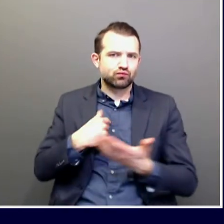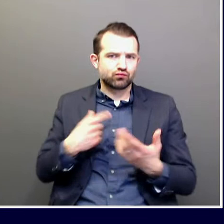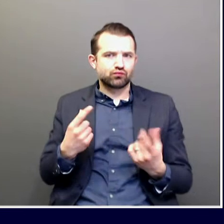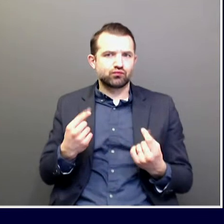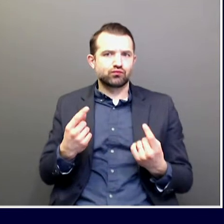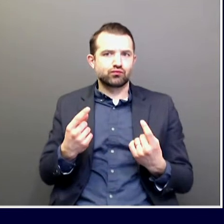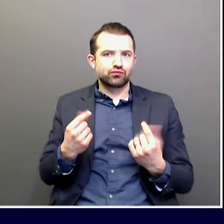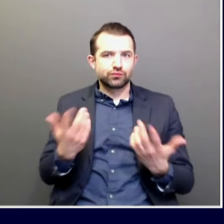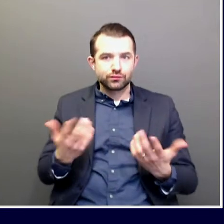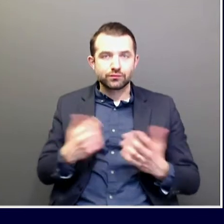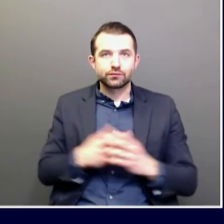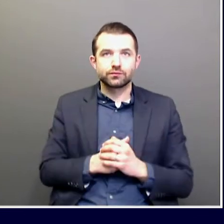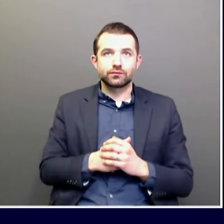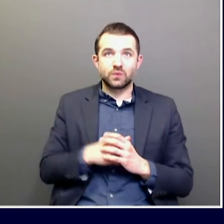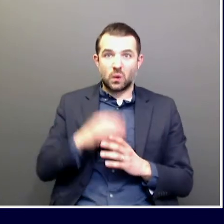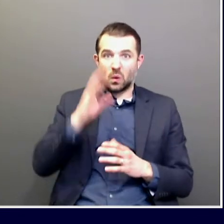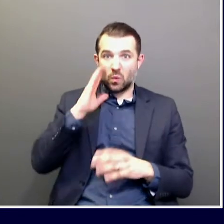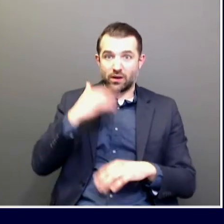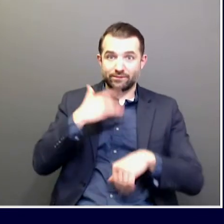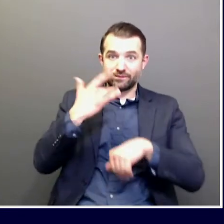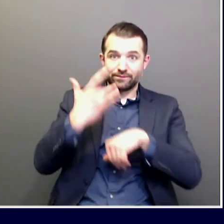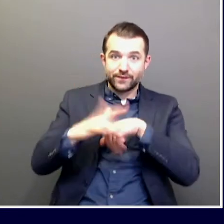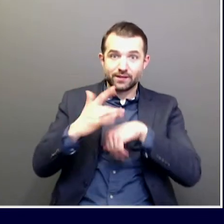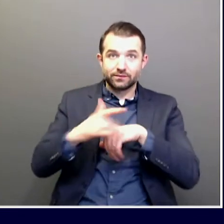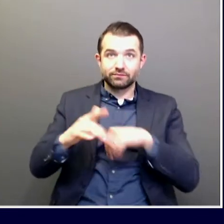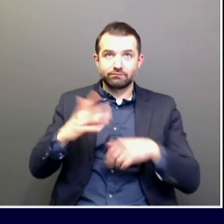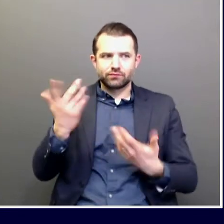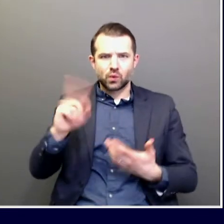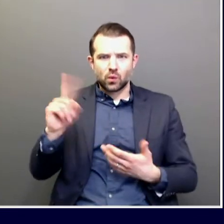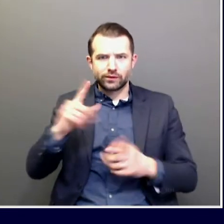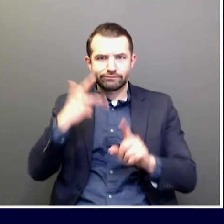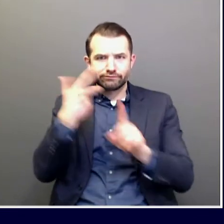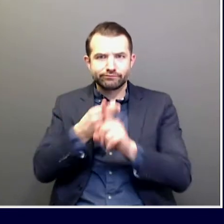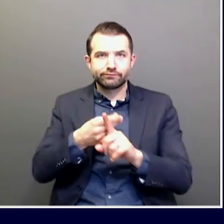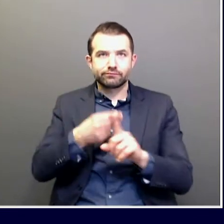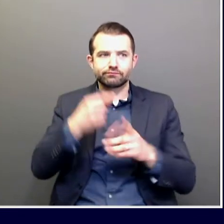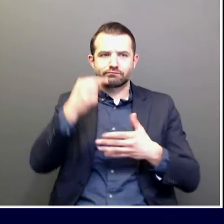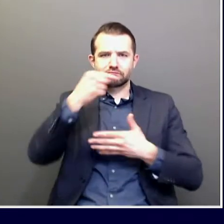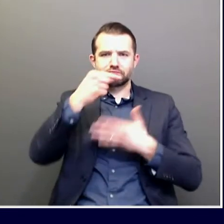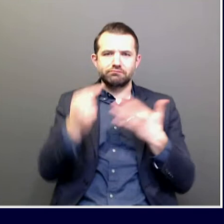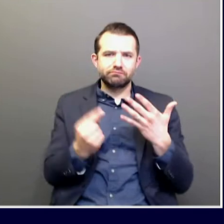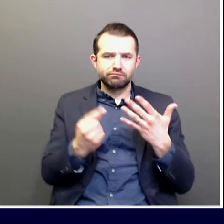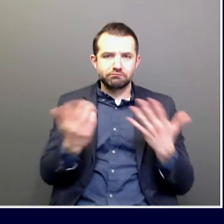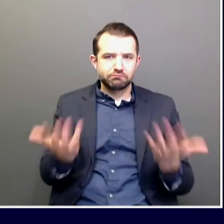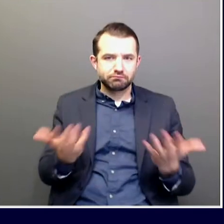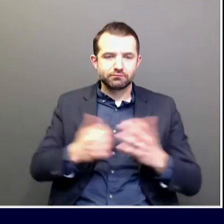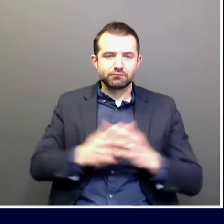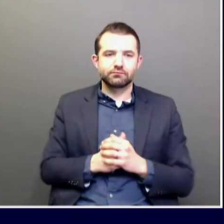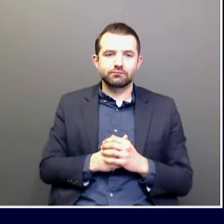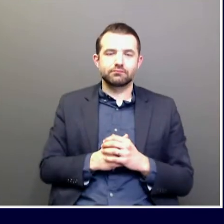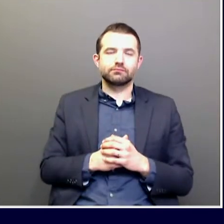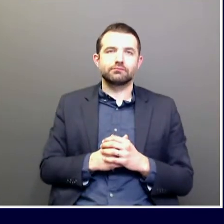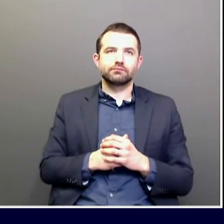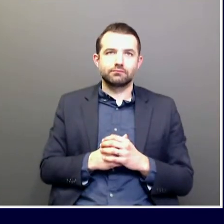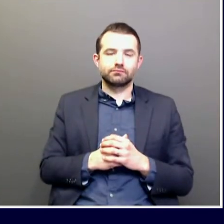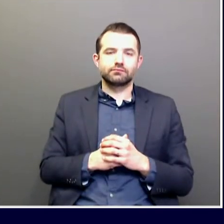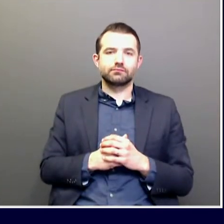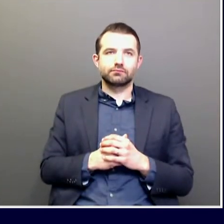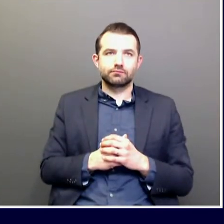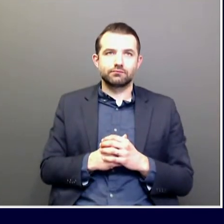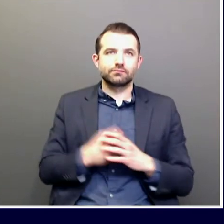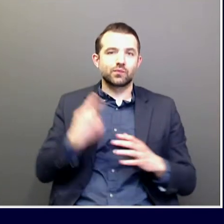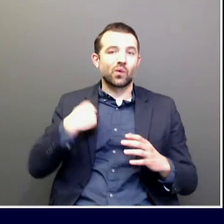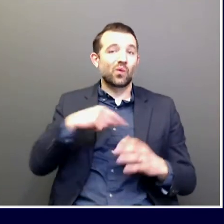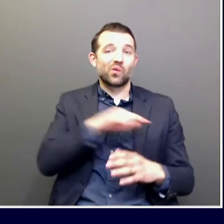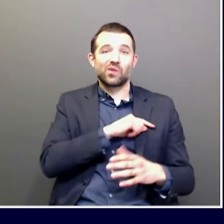week, followed soon thereafter by the CDC's advisory committee, also right now slated for the end of next week.